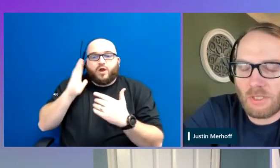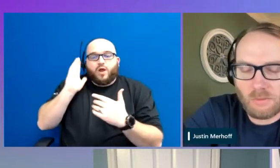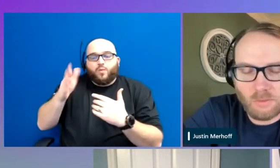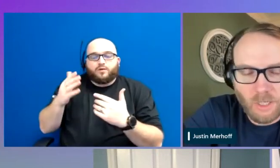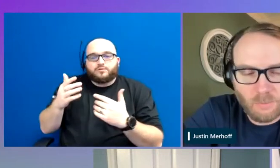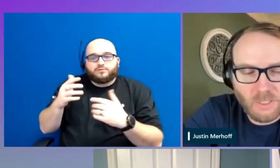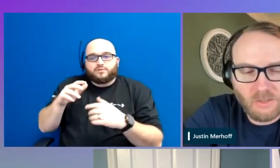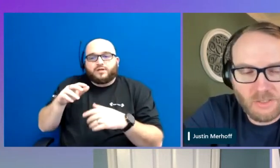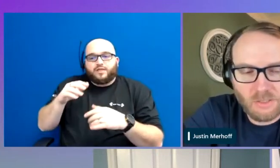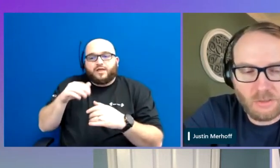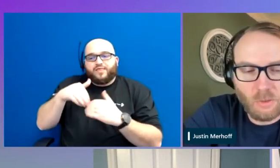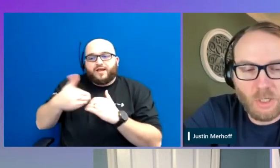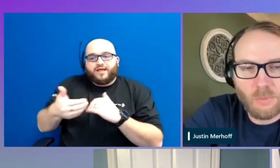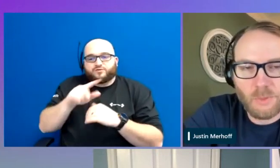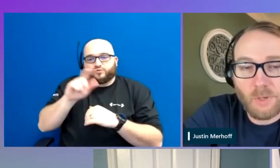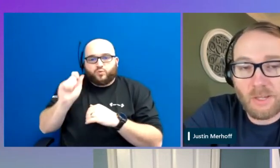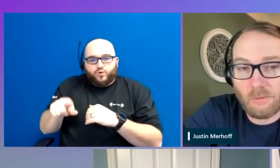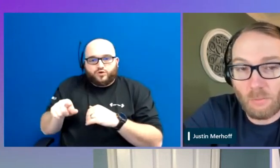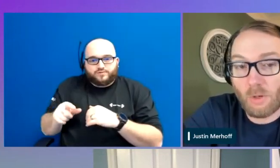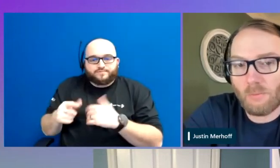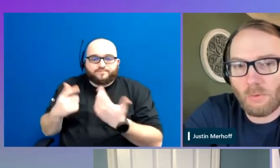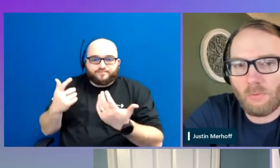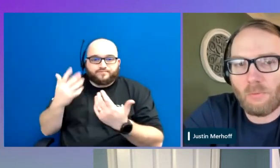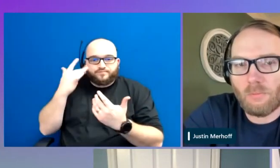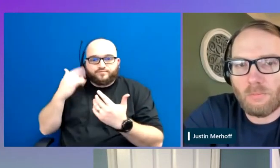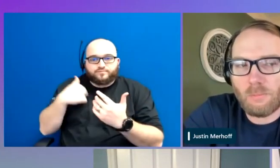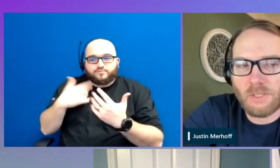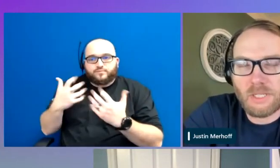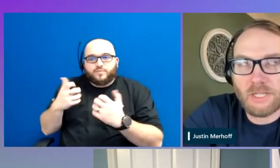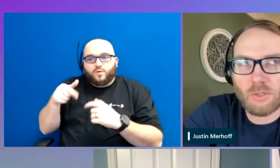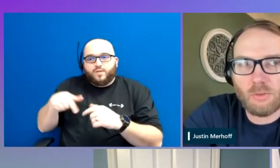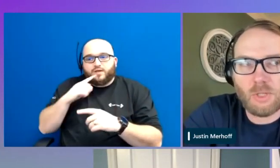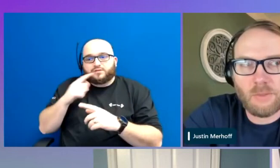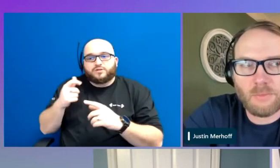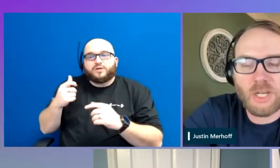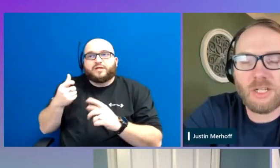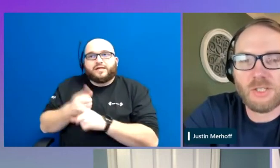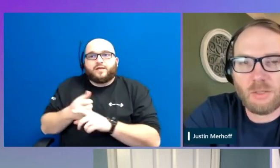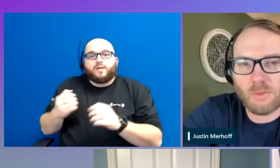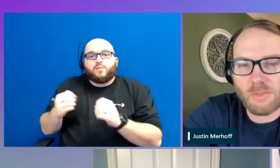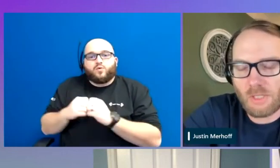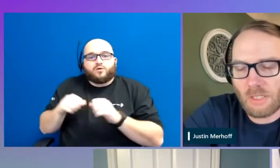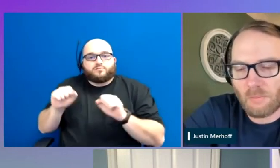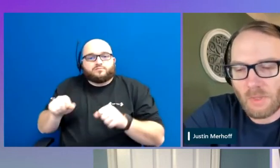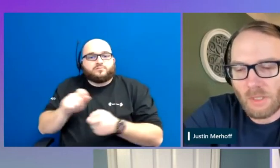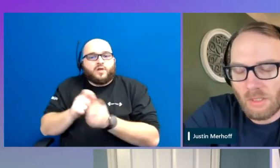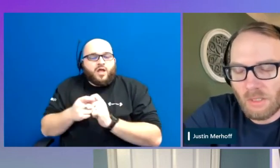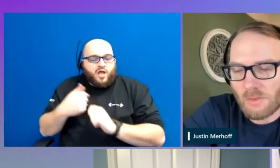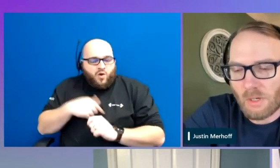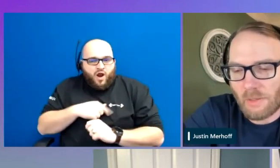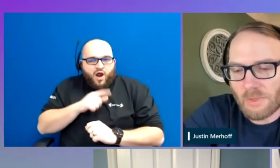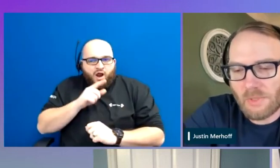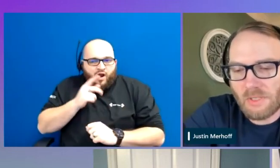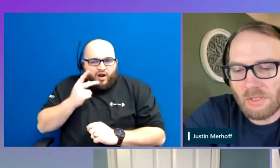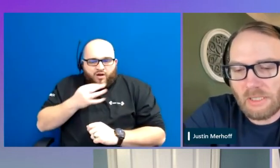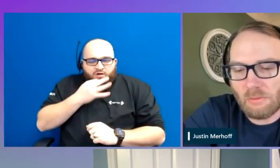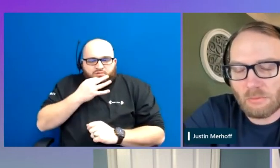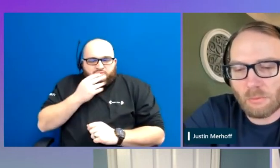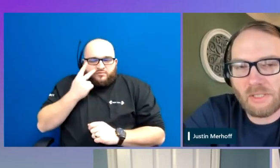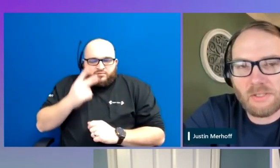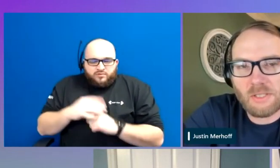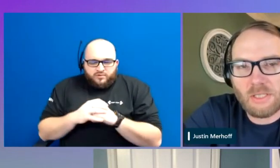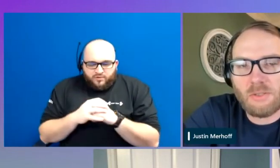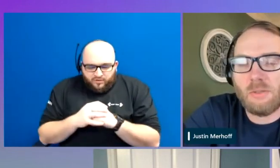want to get this to the pot more of potential changes that we're seeing. So I was